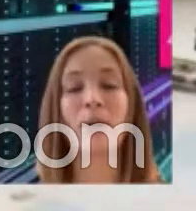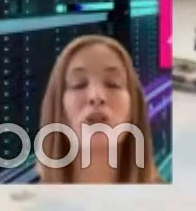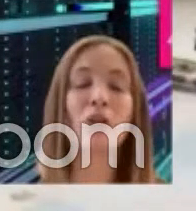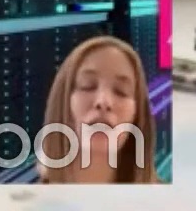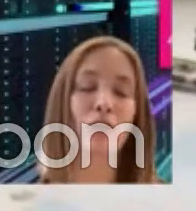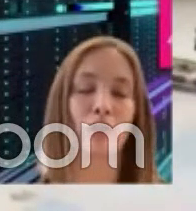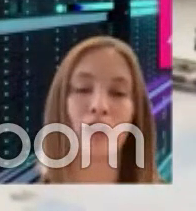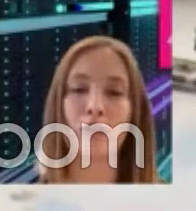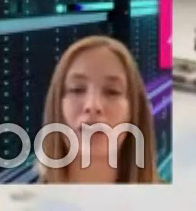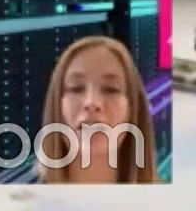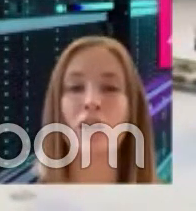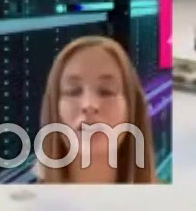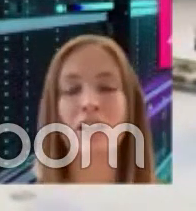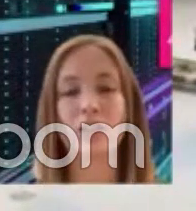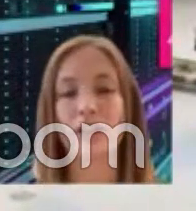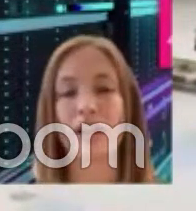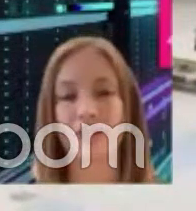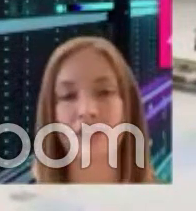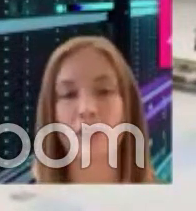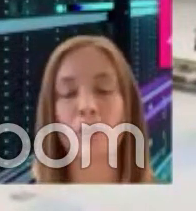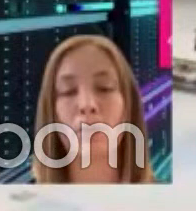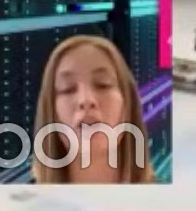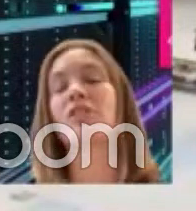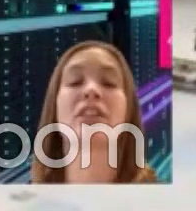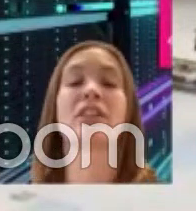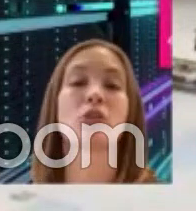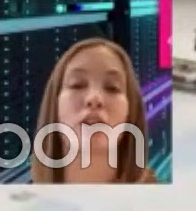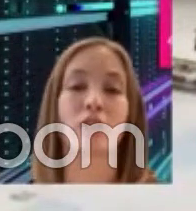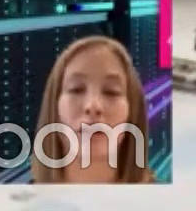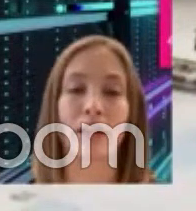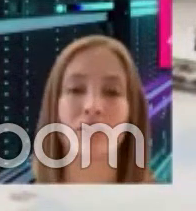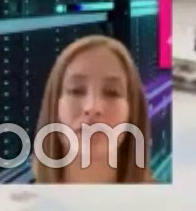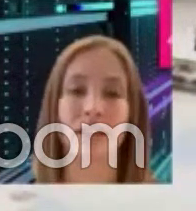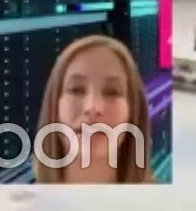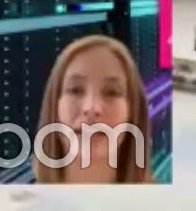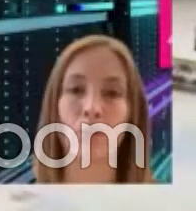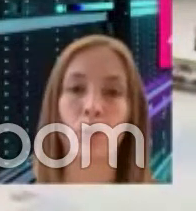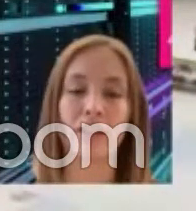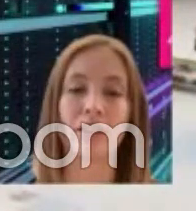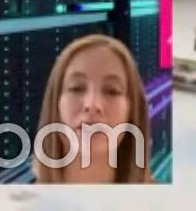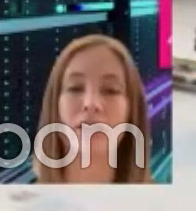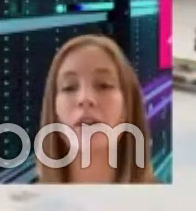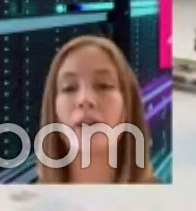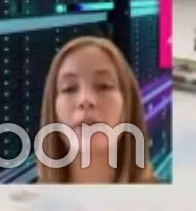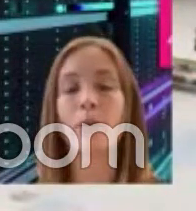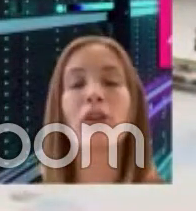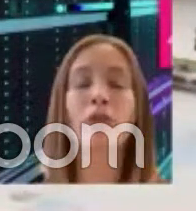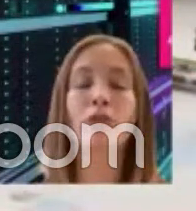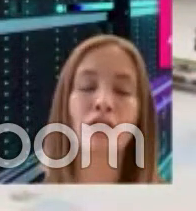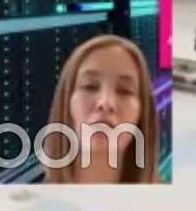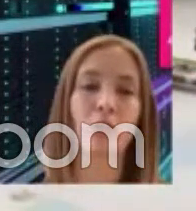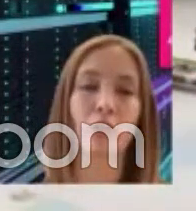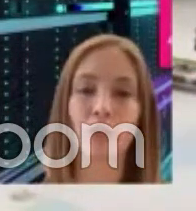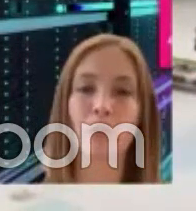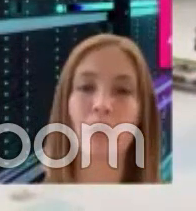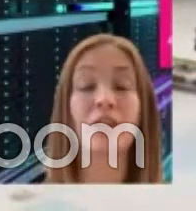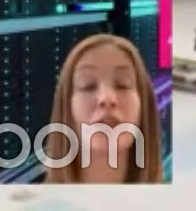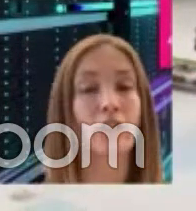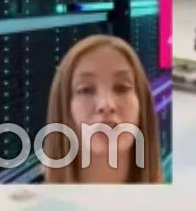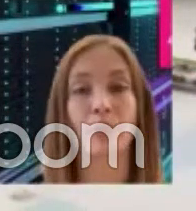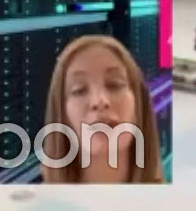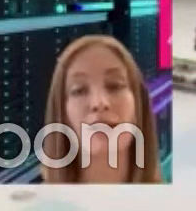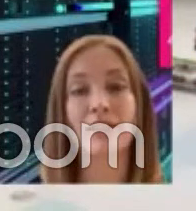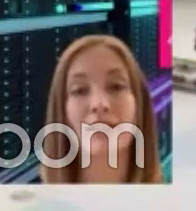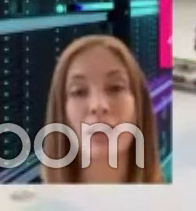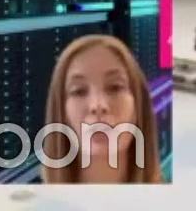do yourself a favor and go take a look at some of the blocks in the instruction manuals that it came with one of the first things you'll notice about